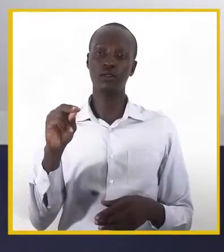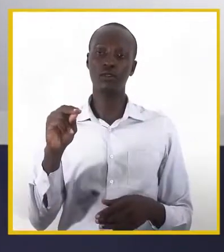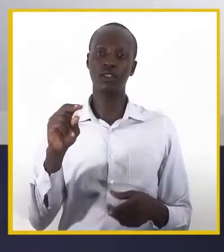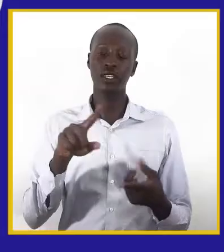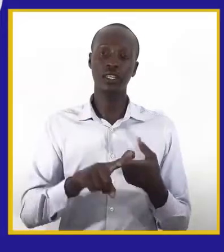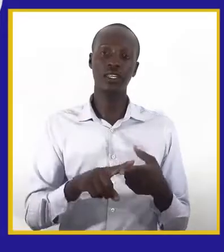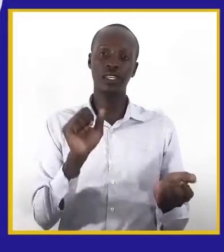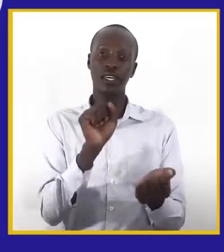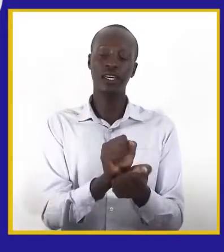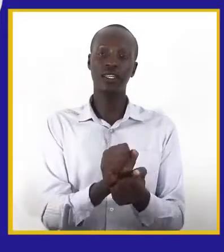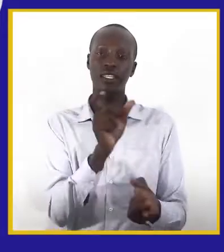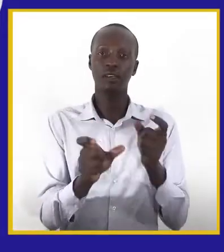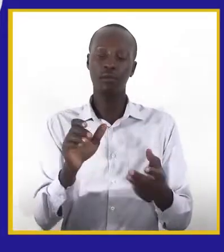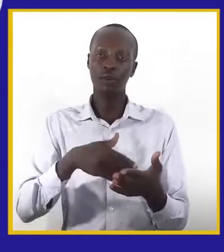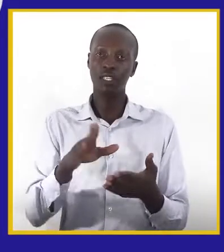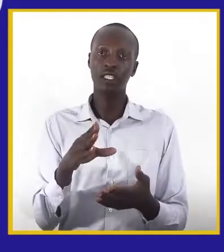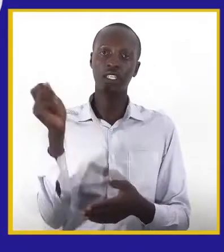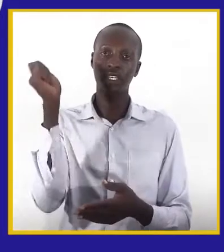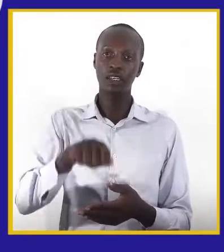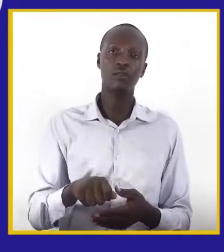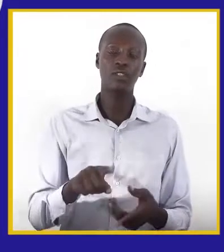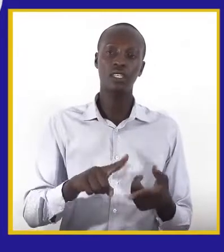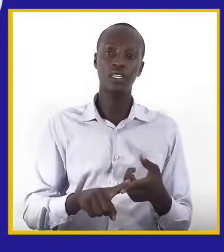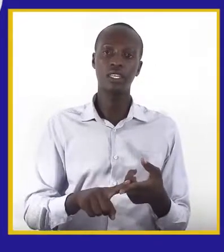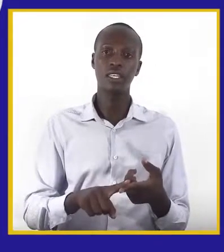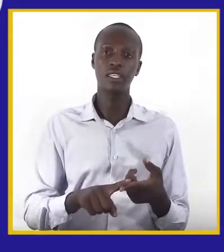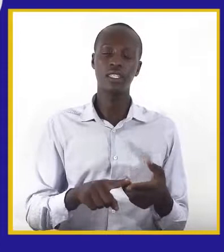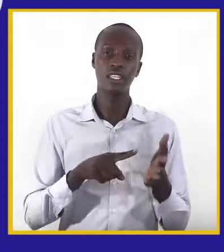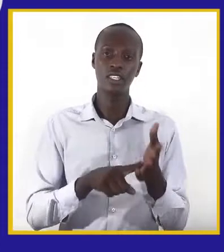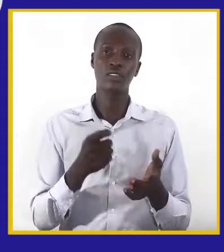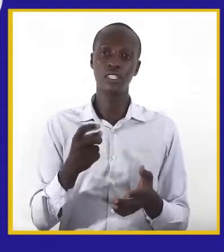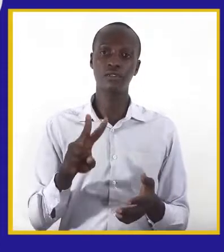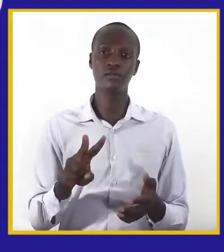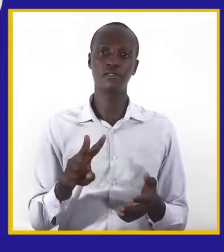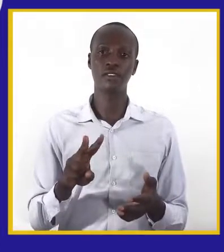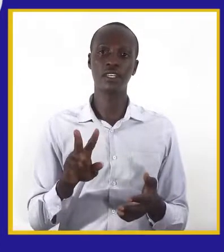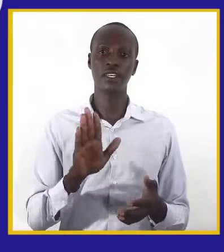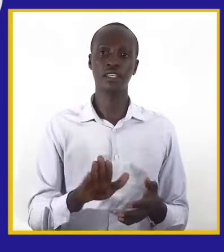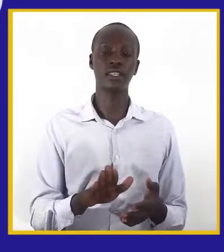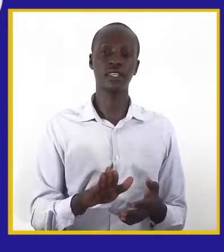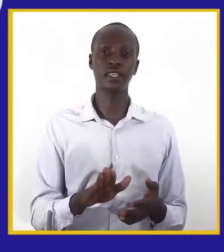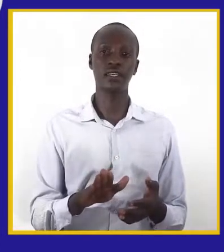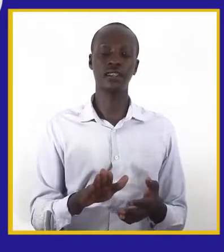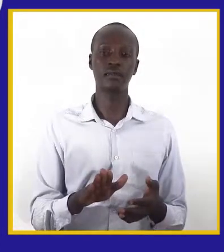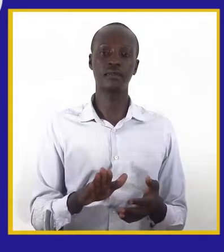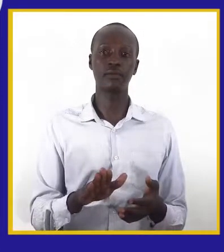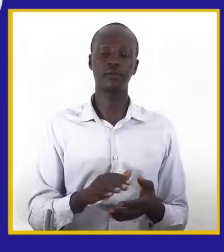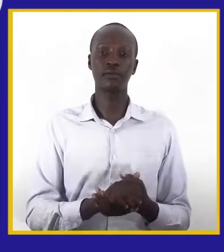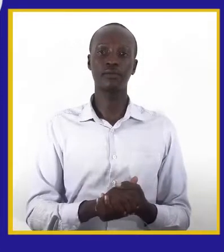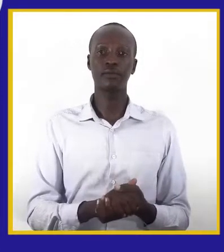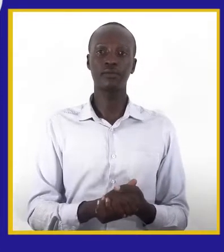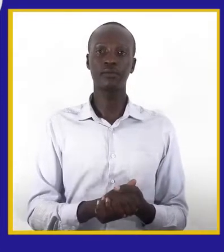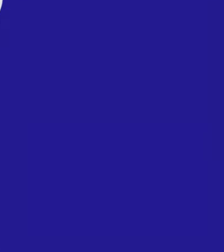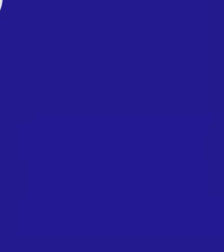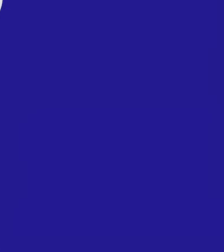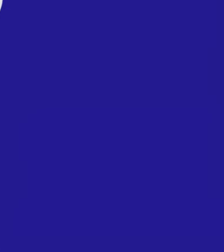ore. The arrested people who were taken to court are Privileged Damison, aged 29, Caspar Karuru, aged 32,